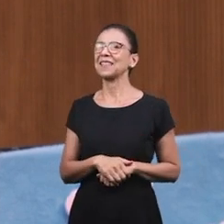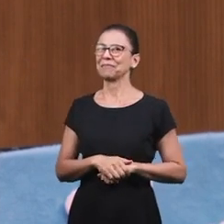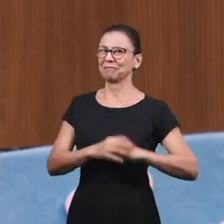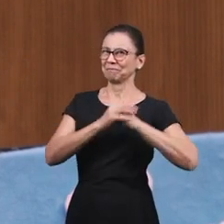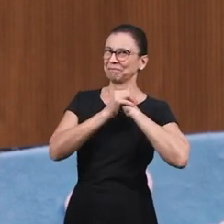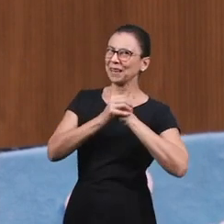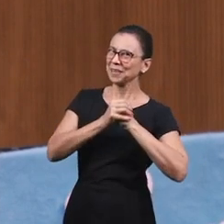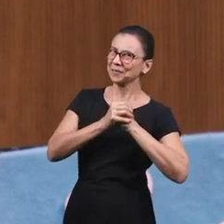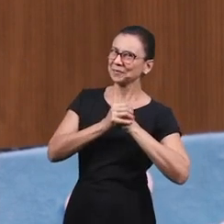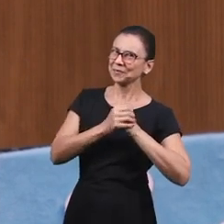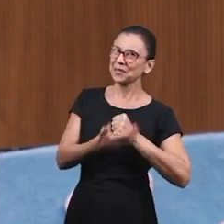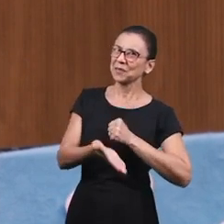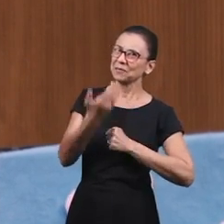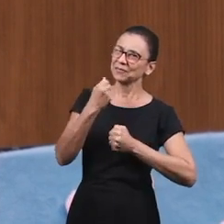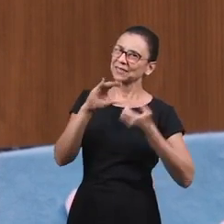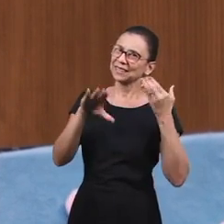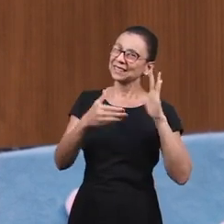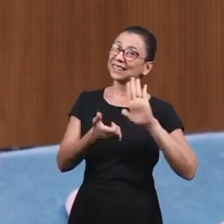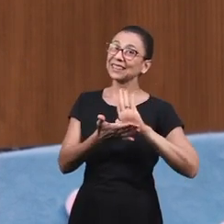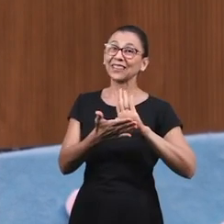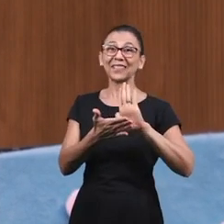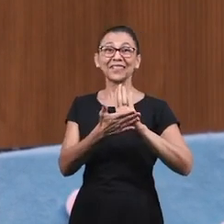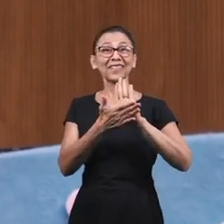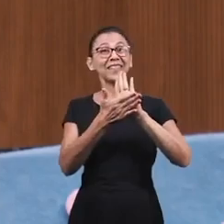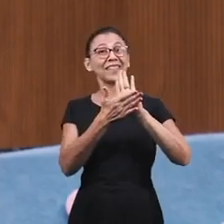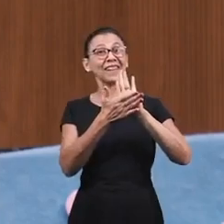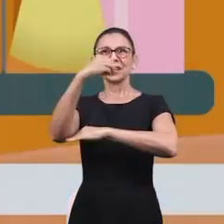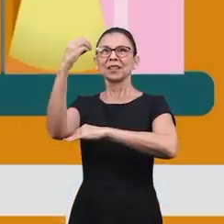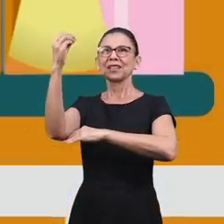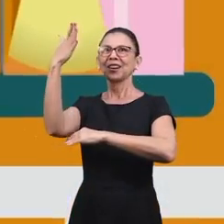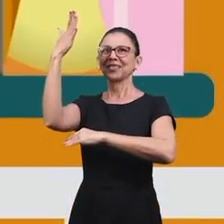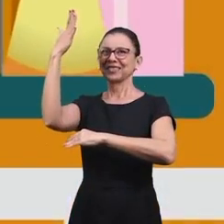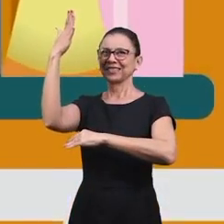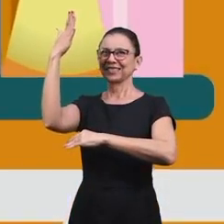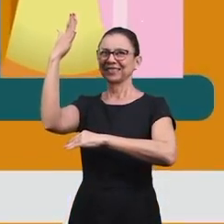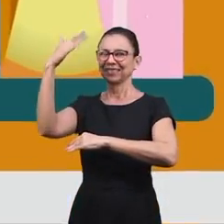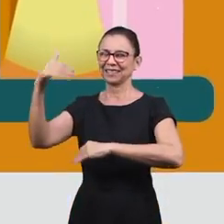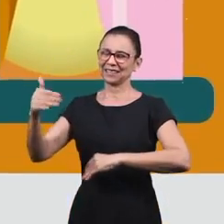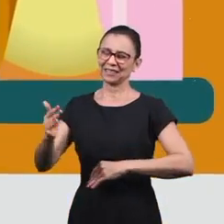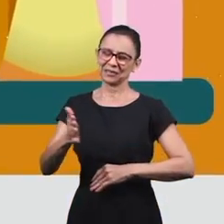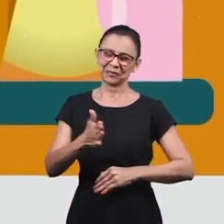Amen. So now we're going to sing a song that says, "A New Day."